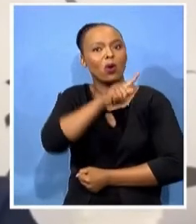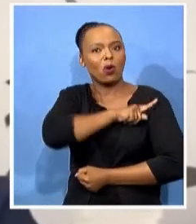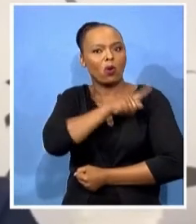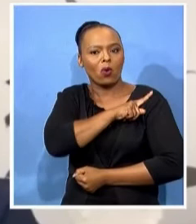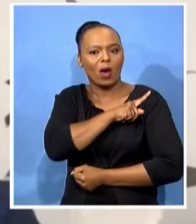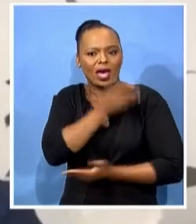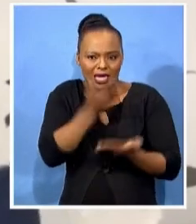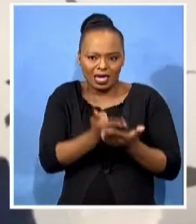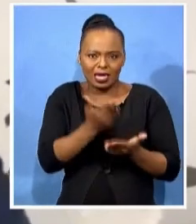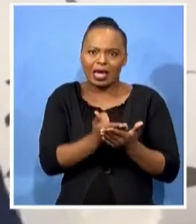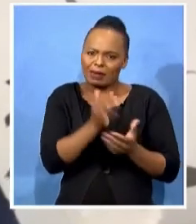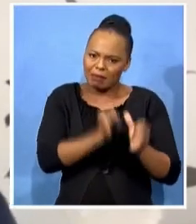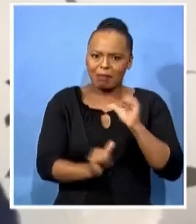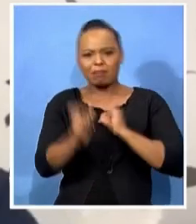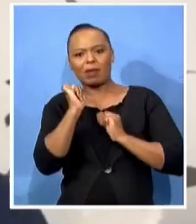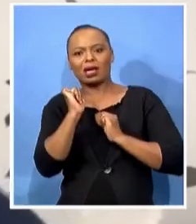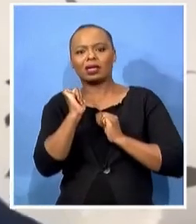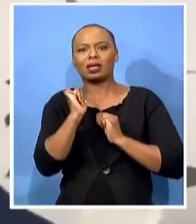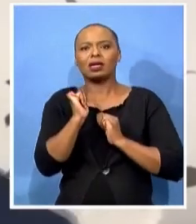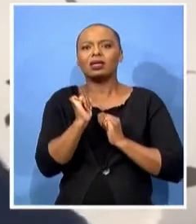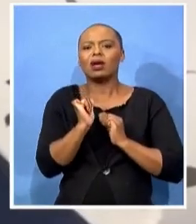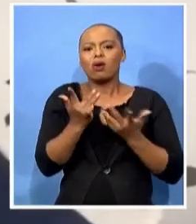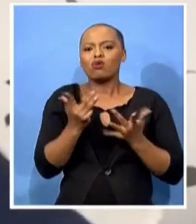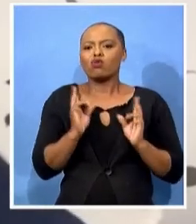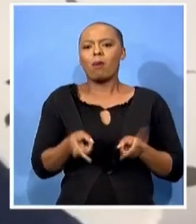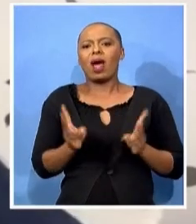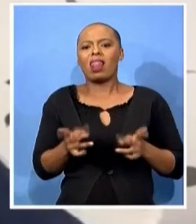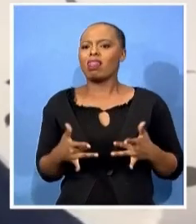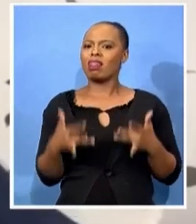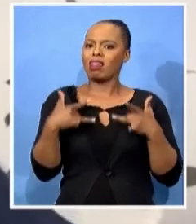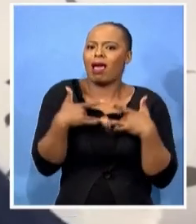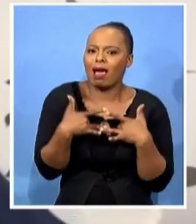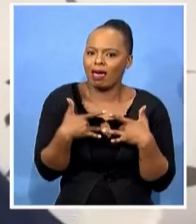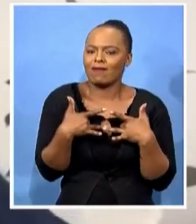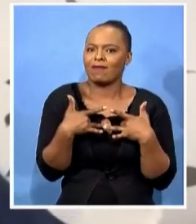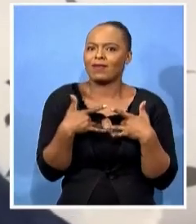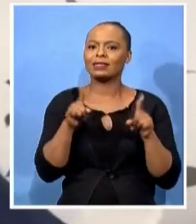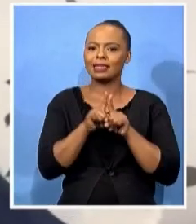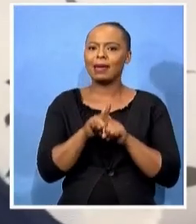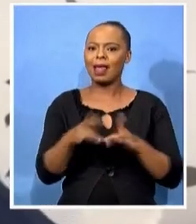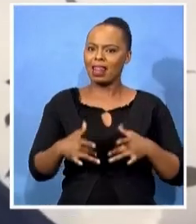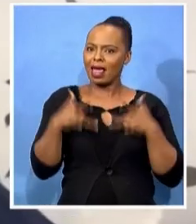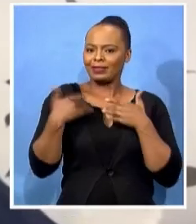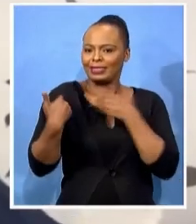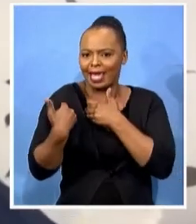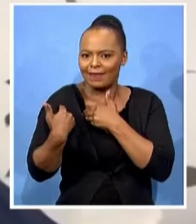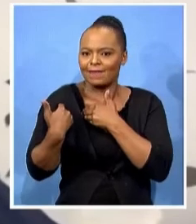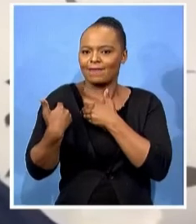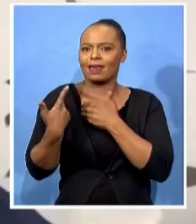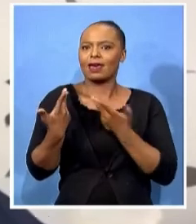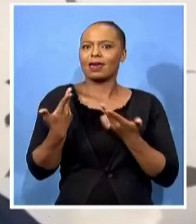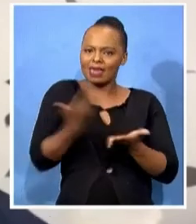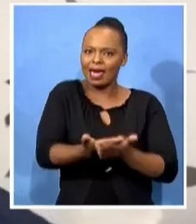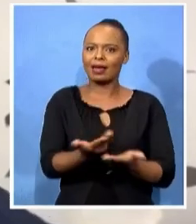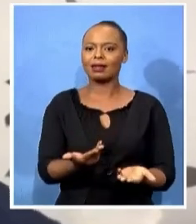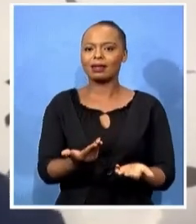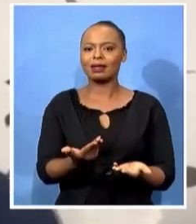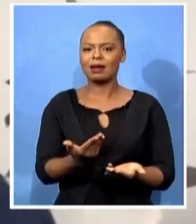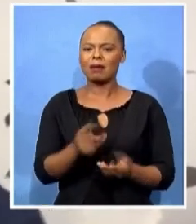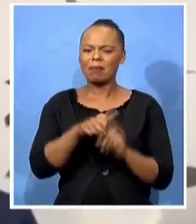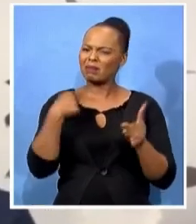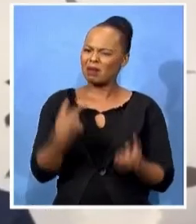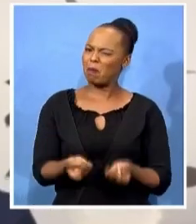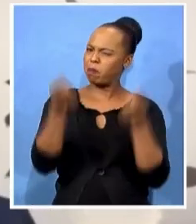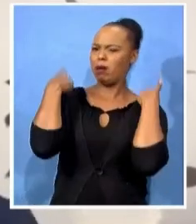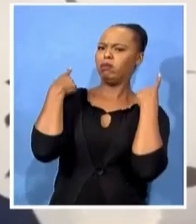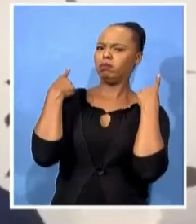semblance of normality, so we can save lives and we can save livelihoods. It makes no sense to me how the South African government can in any